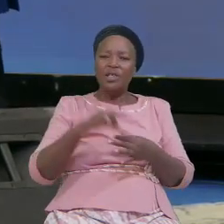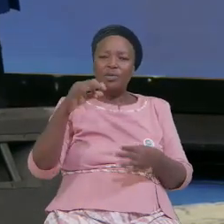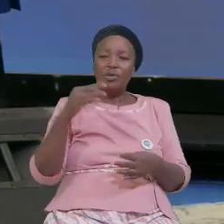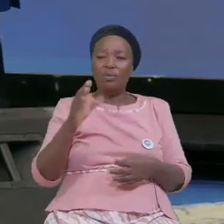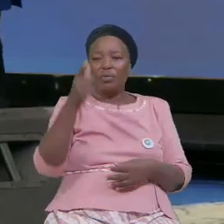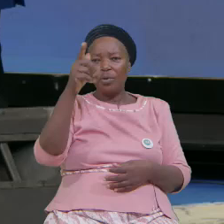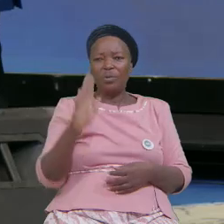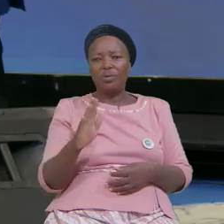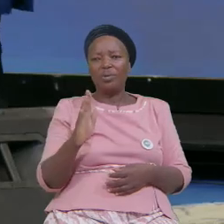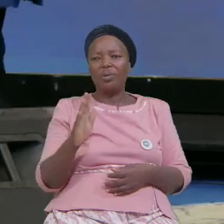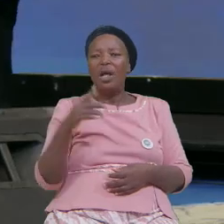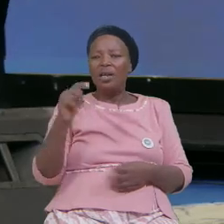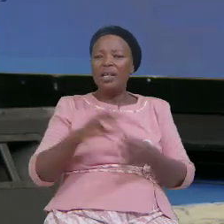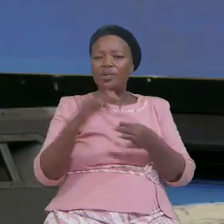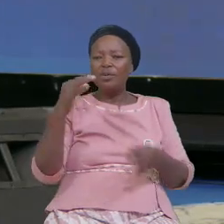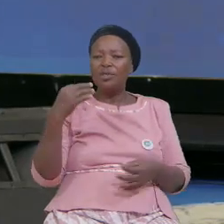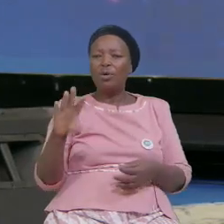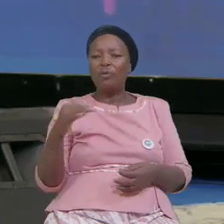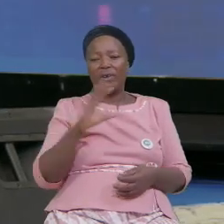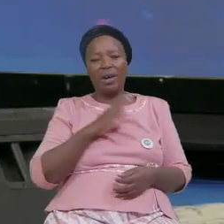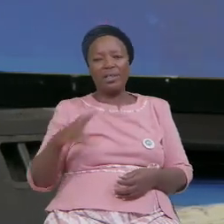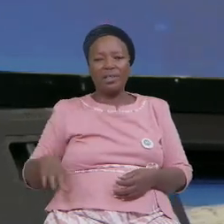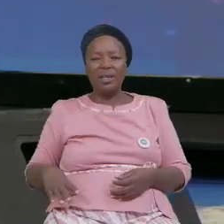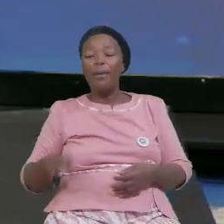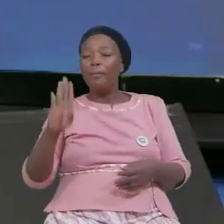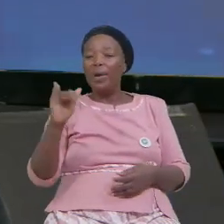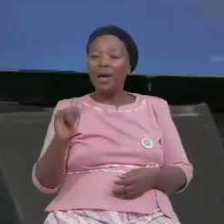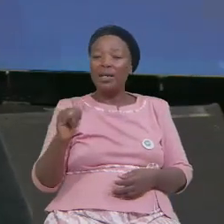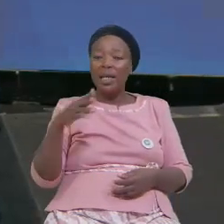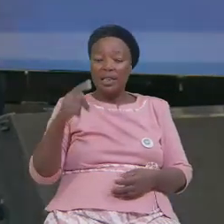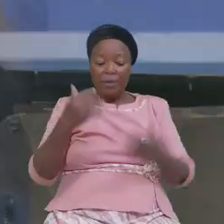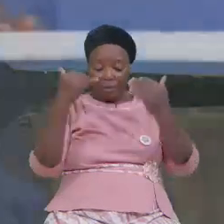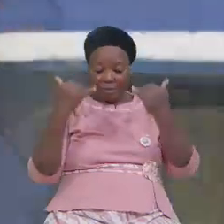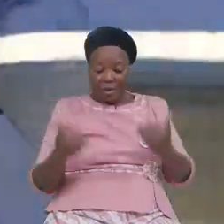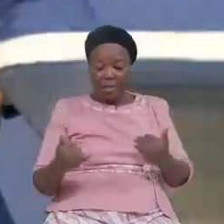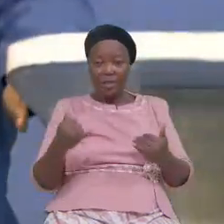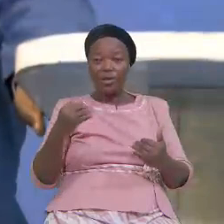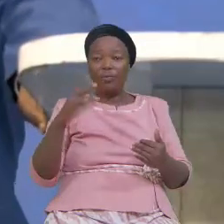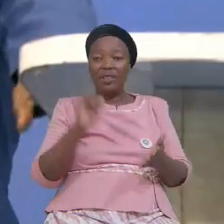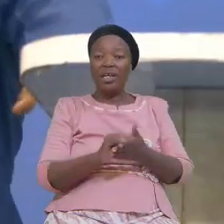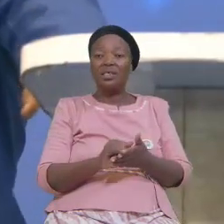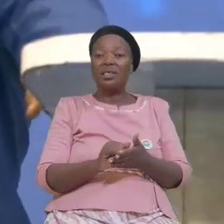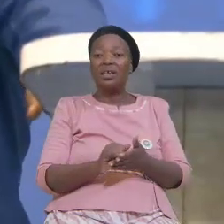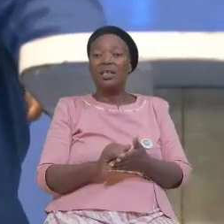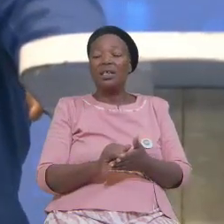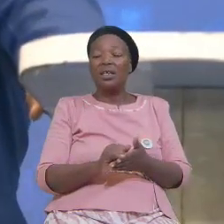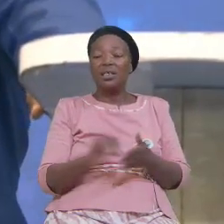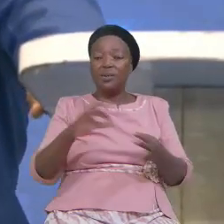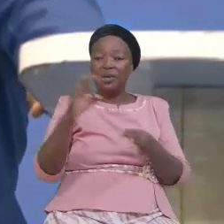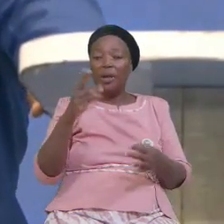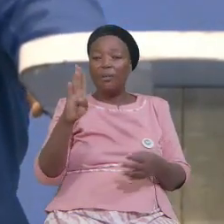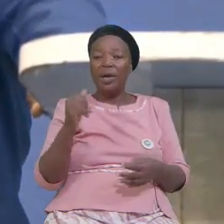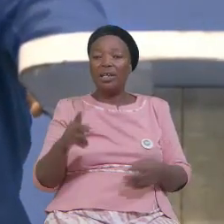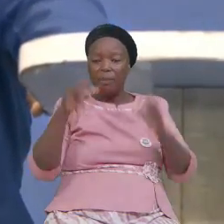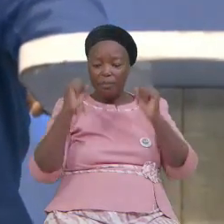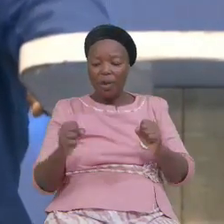God, the spirit of Christ, by the presence of that spirit, by the power of